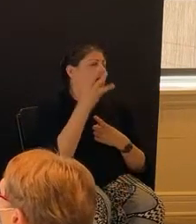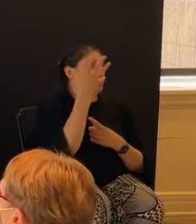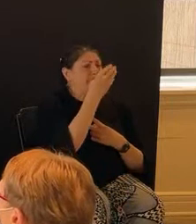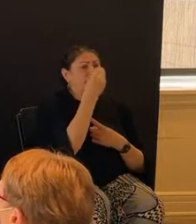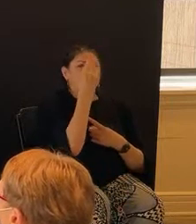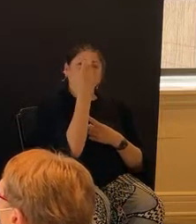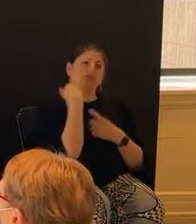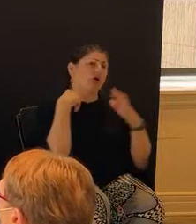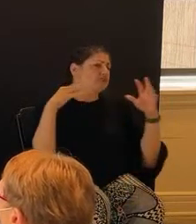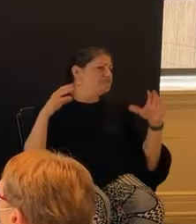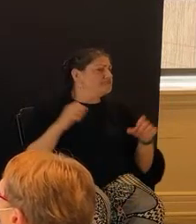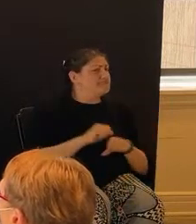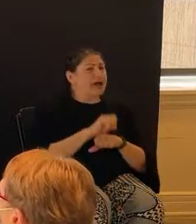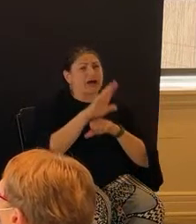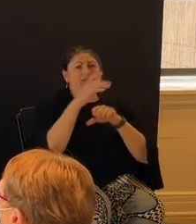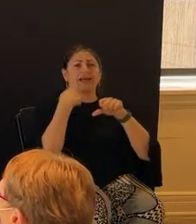peak